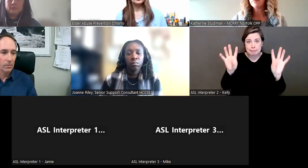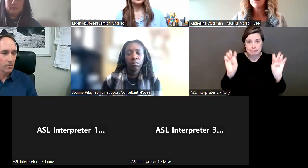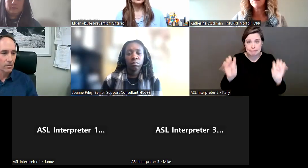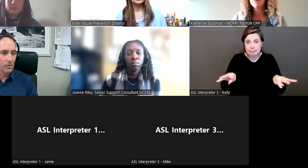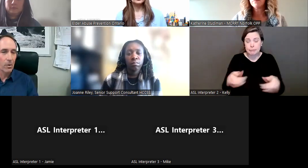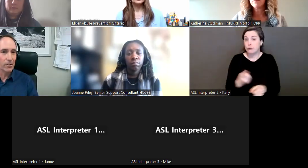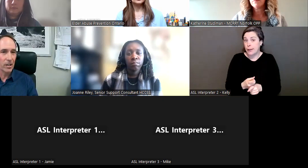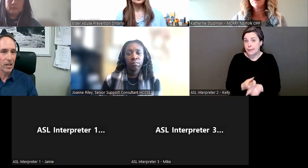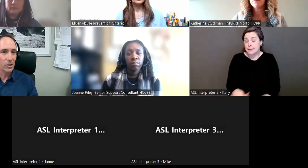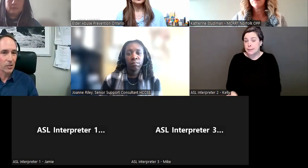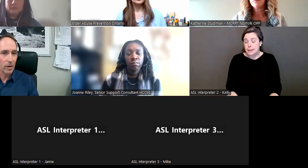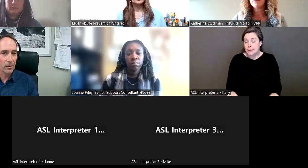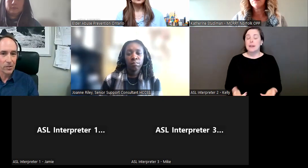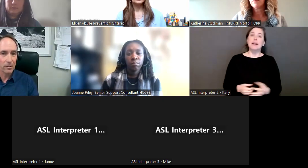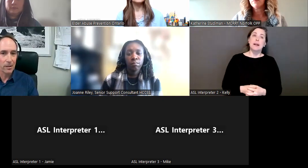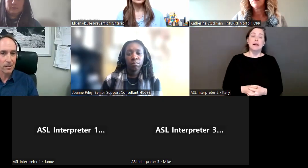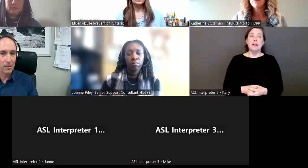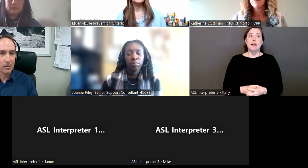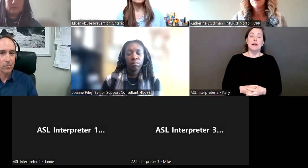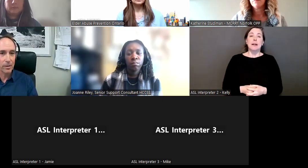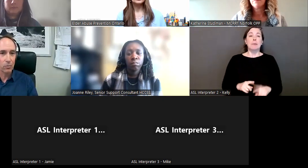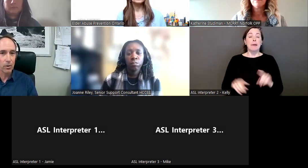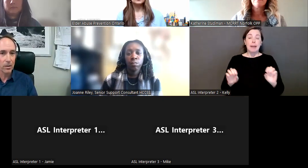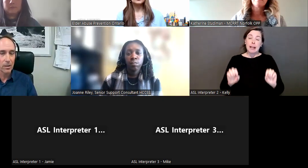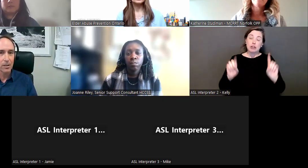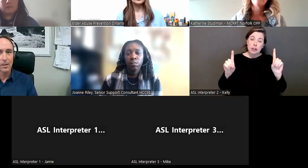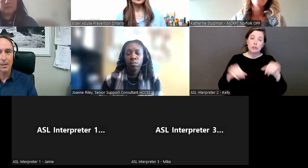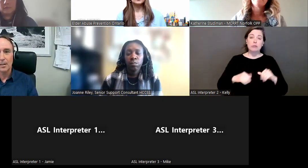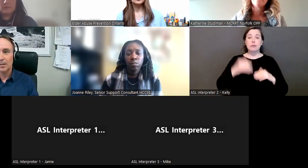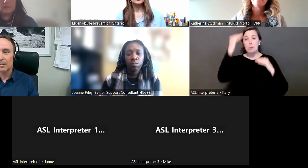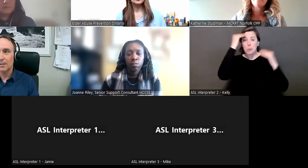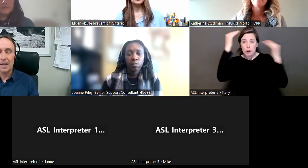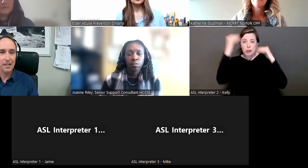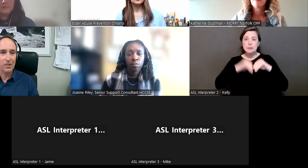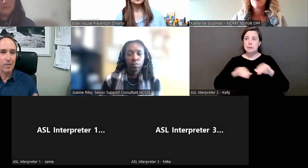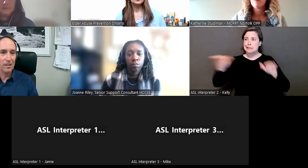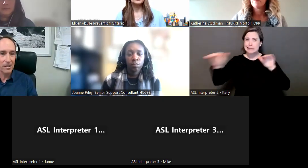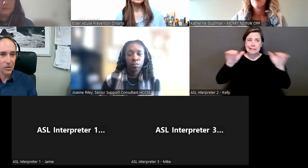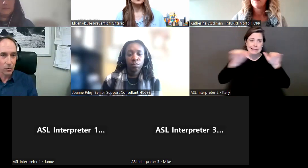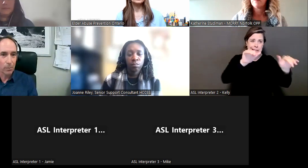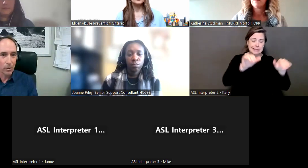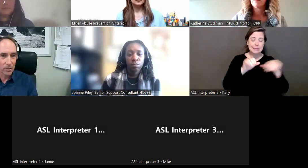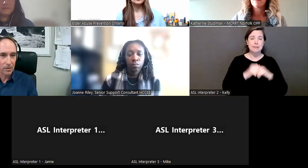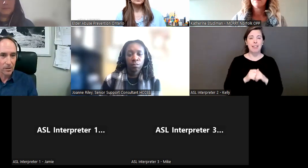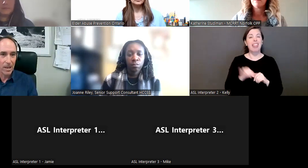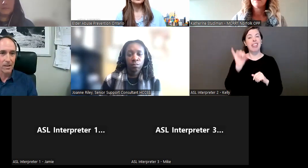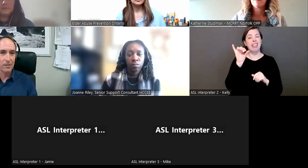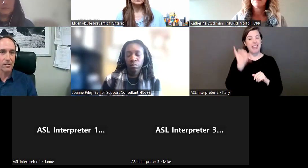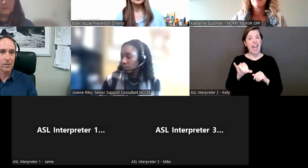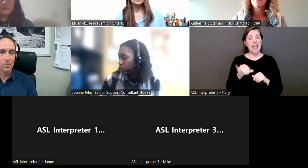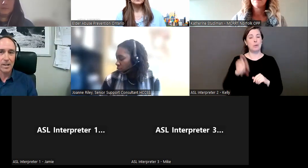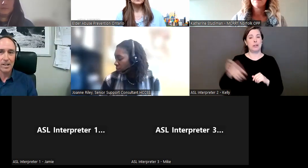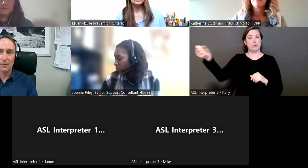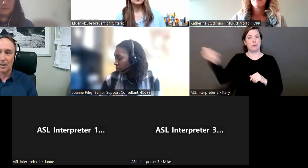to do our education awareness and our outreach work, that needs to be an additional person.